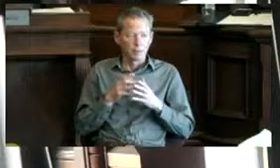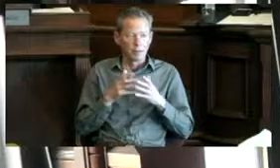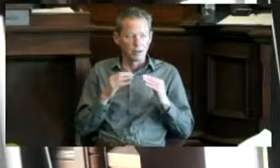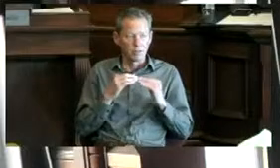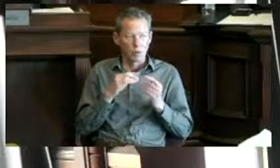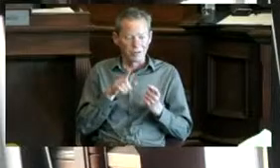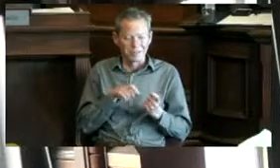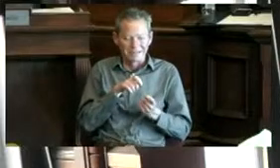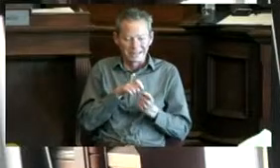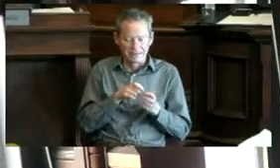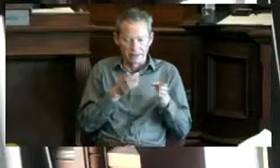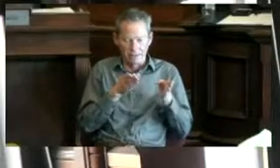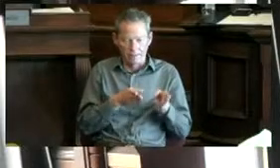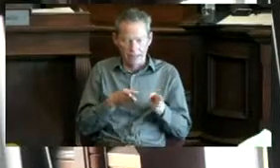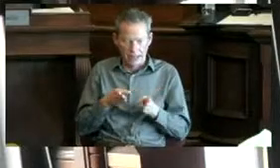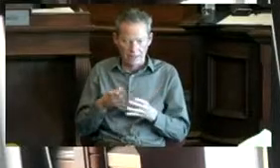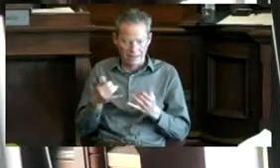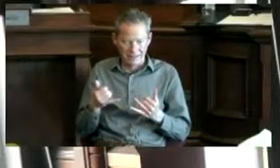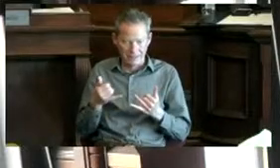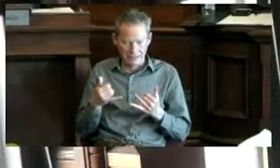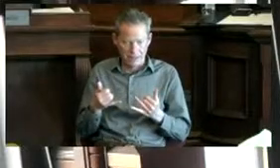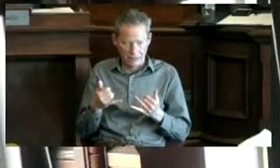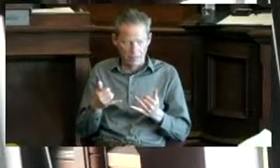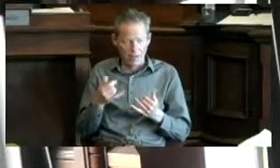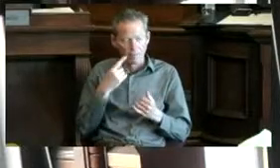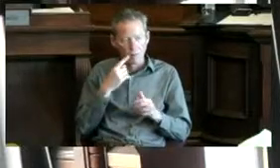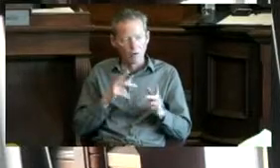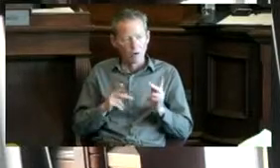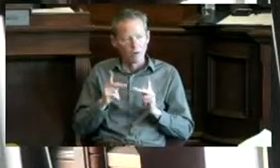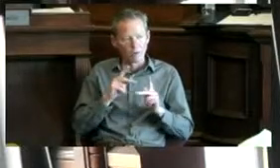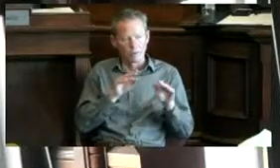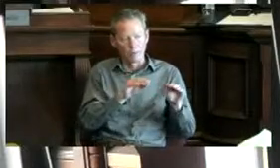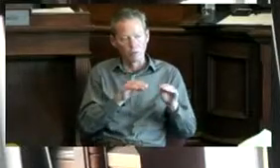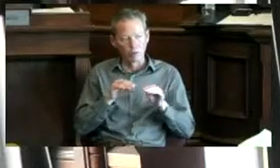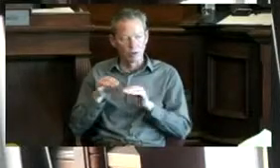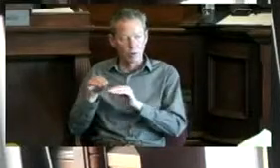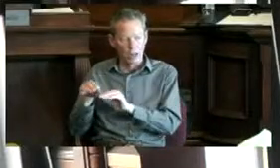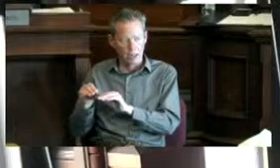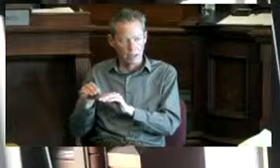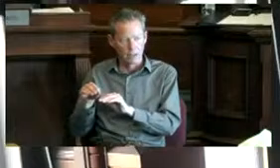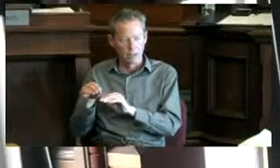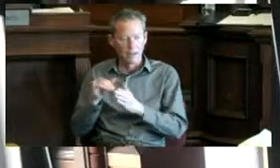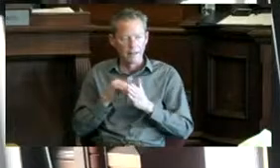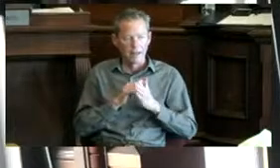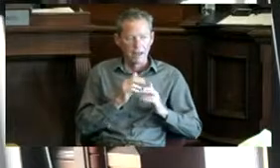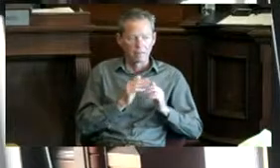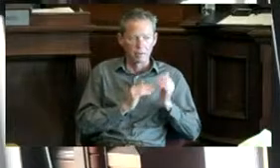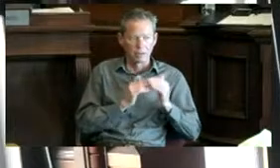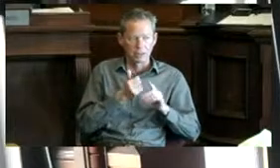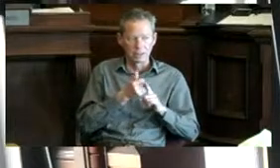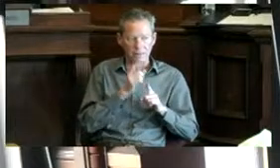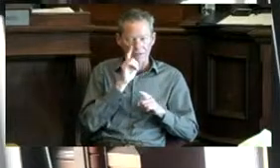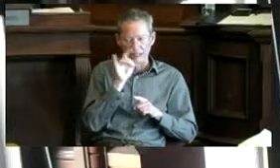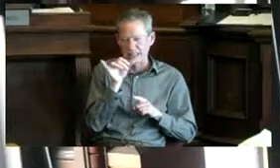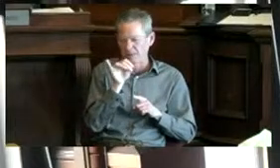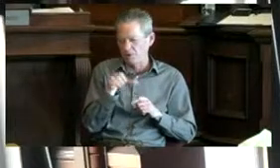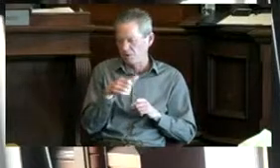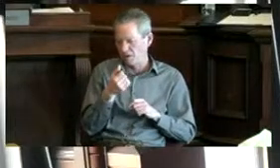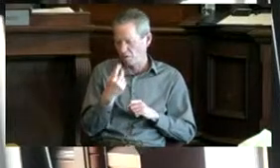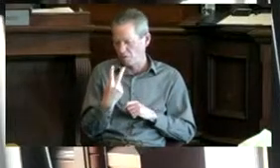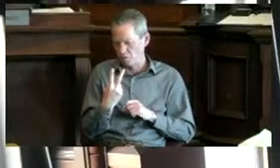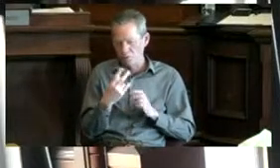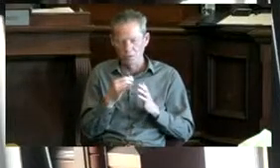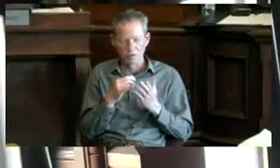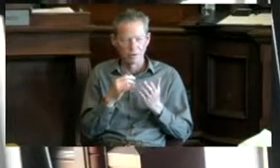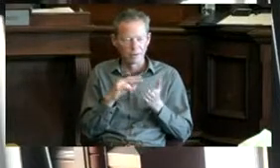more specific plan this time. And for people being relocated, this building is very similar to the other two in